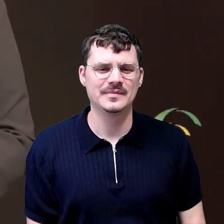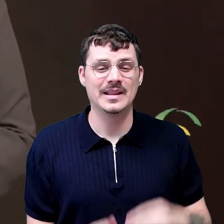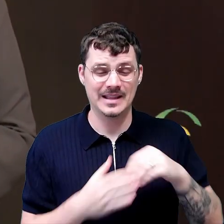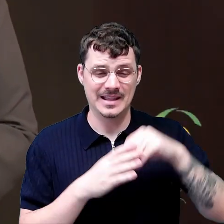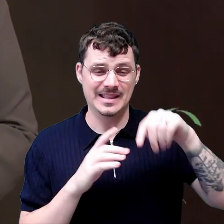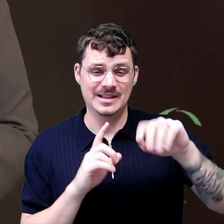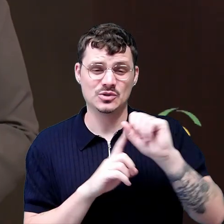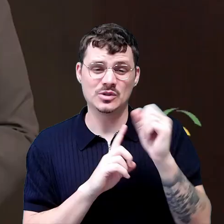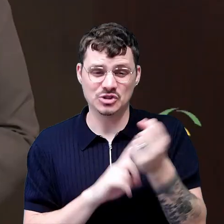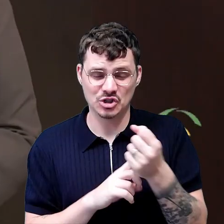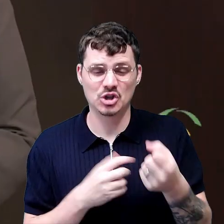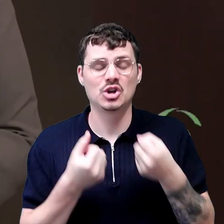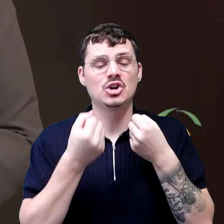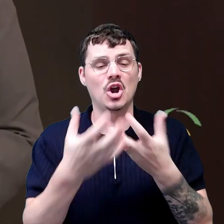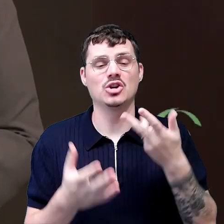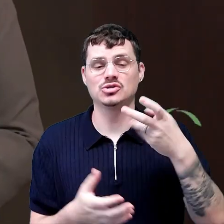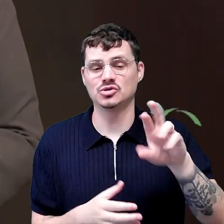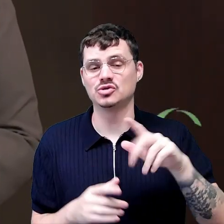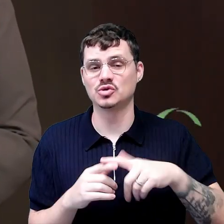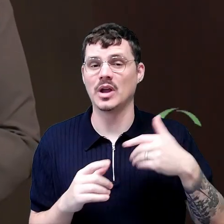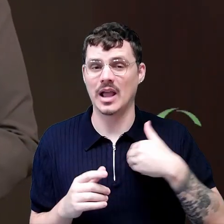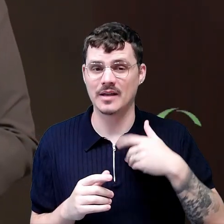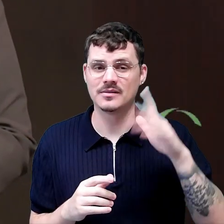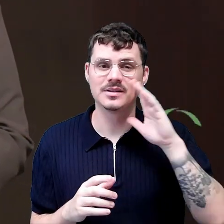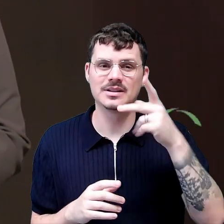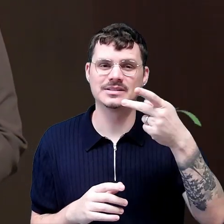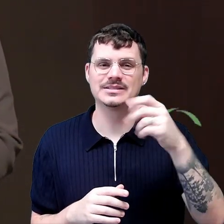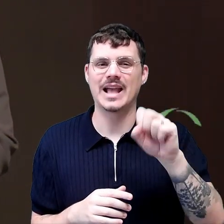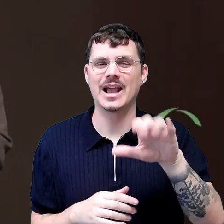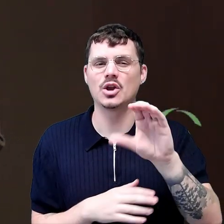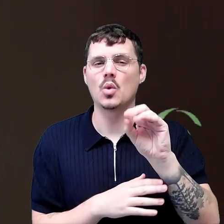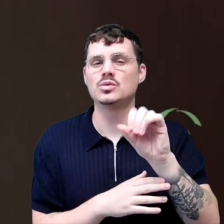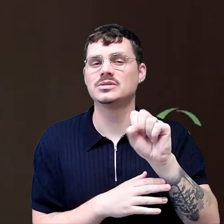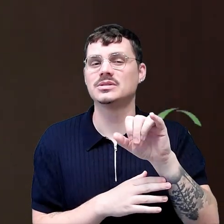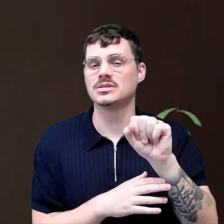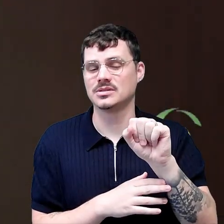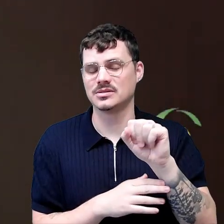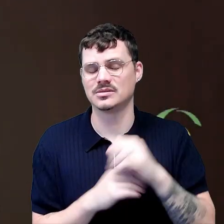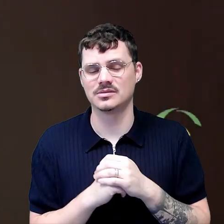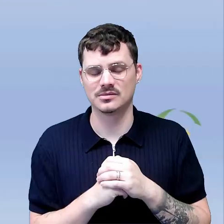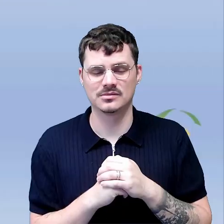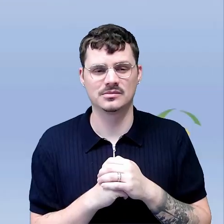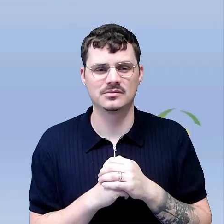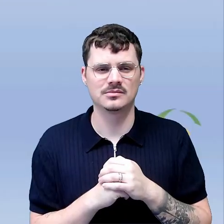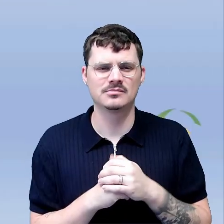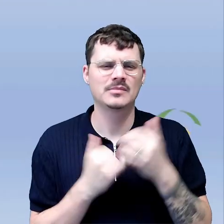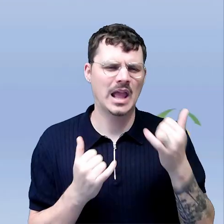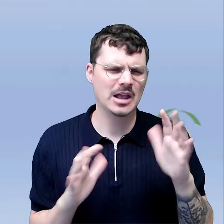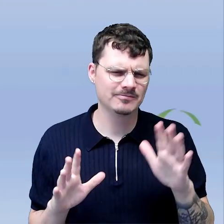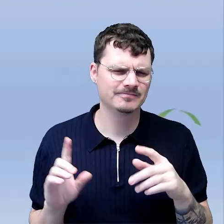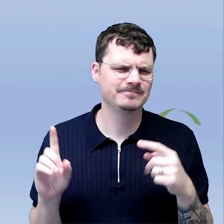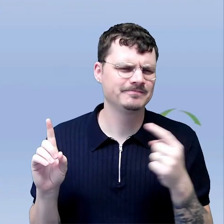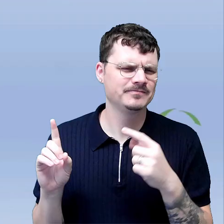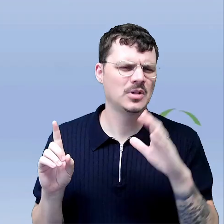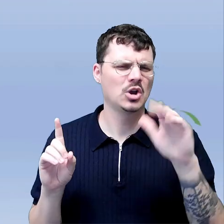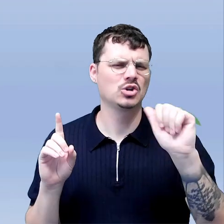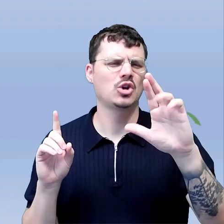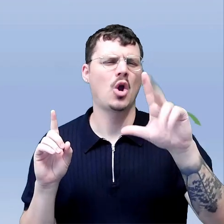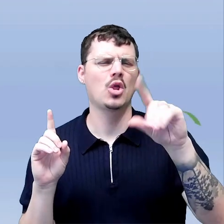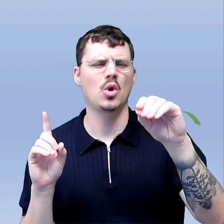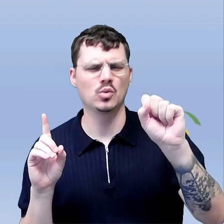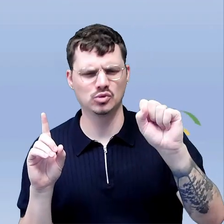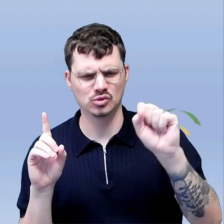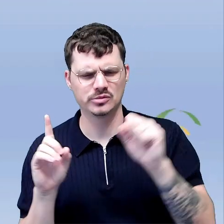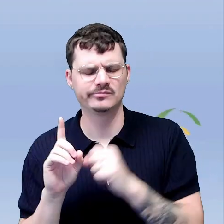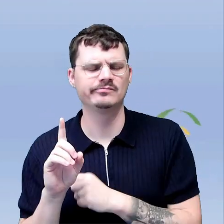In this case, it caused her to have psychosis. Well, what about Carlos? Carlos